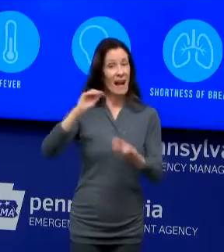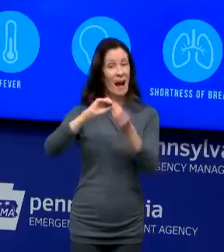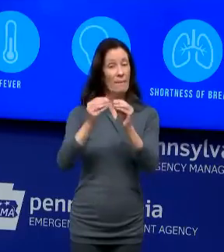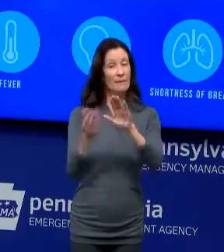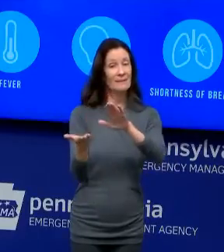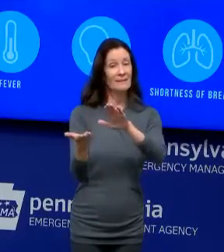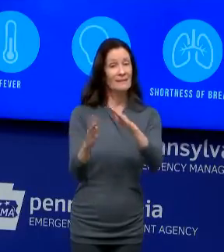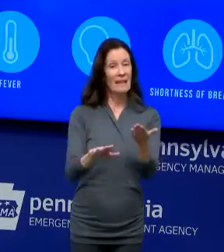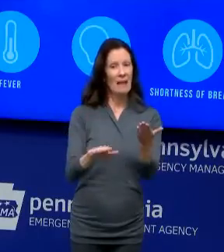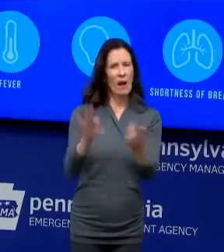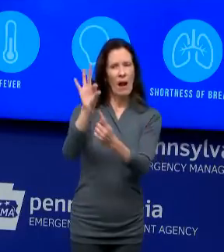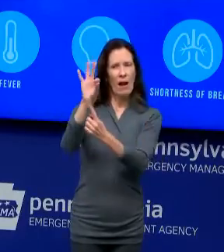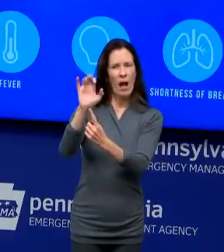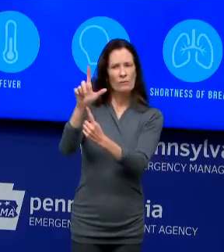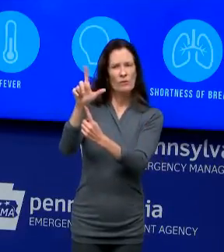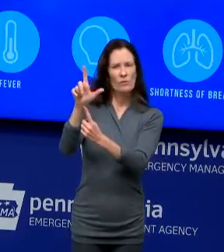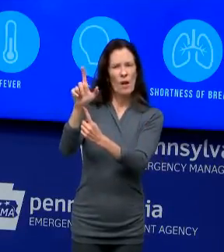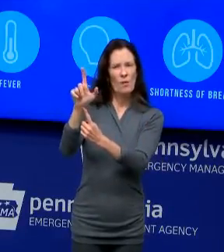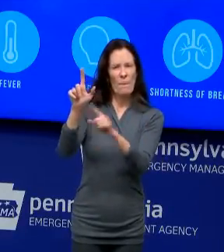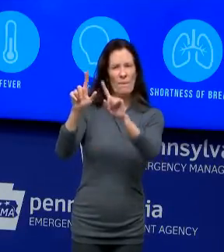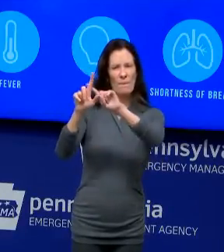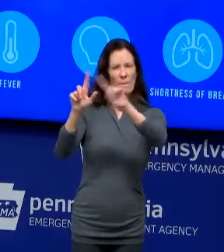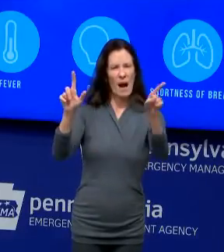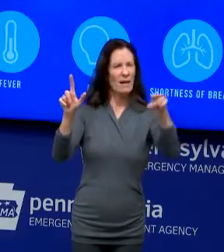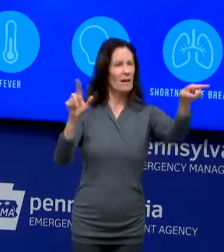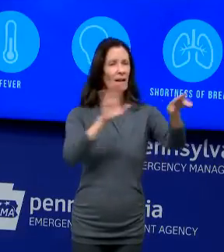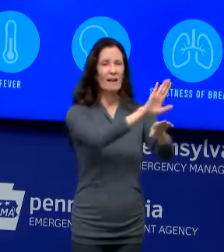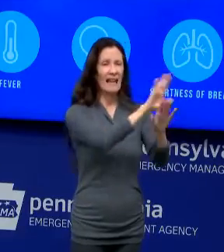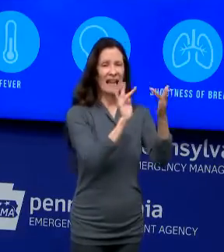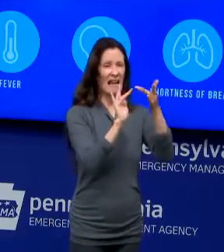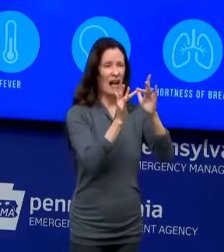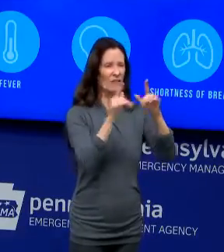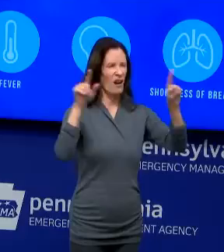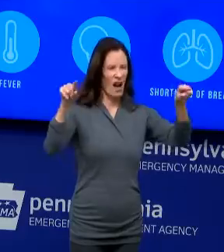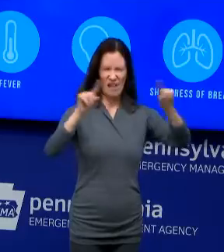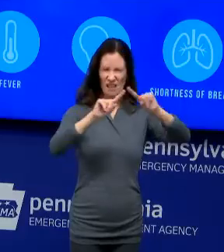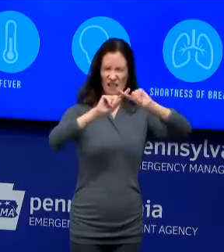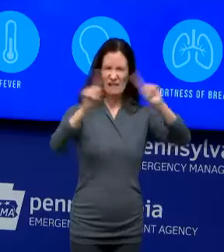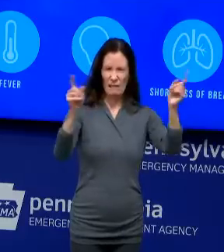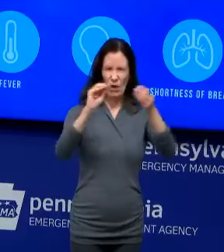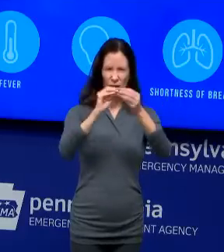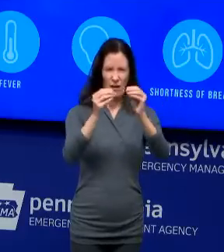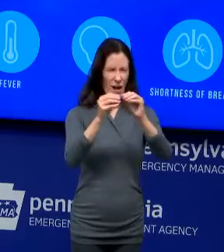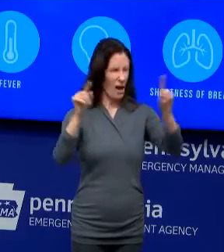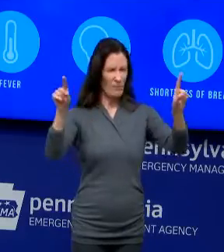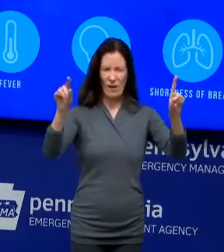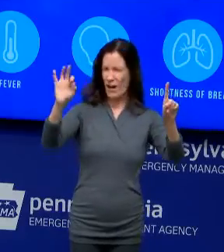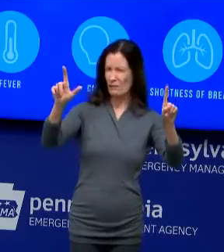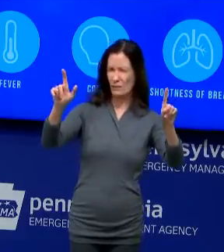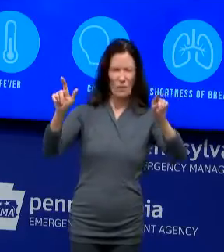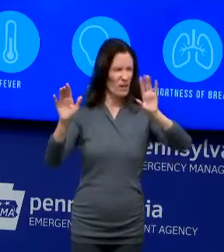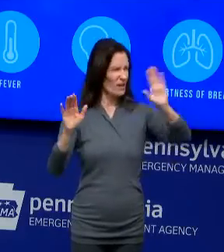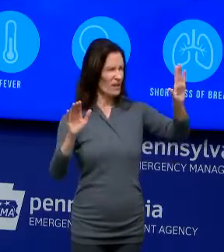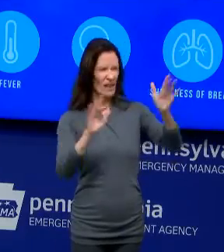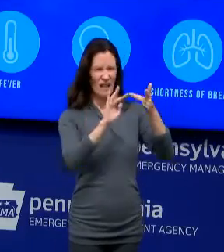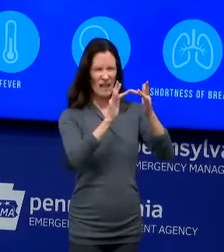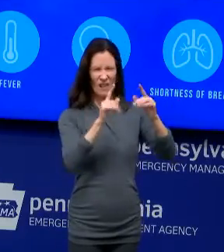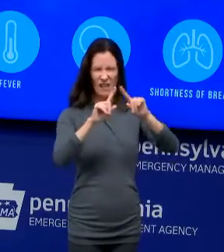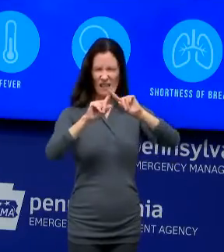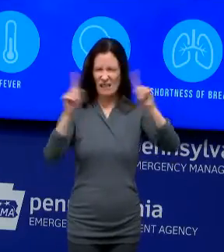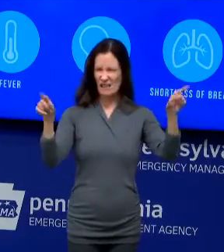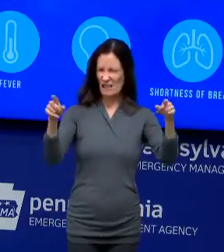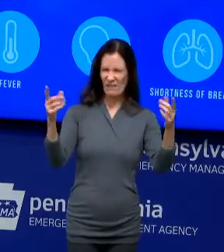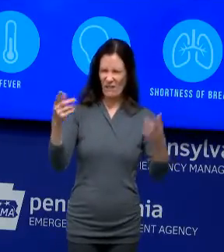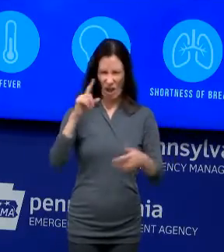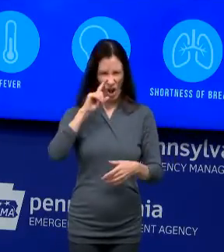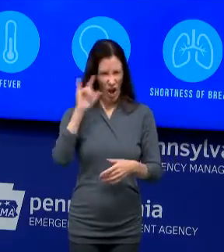However, the Pennsylvania Department of Health page doesn't reflect that. There are some reports that this may be a result of a computer glitch on the